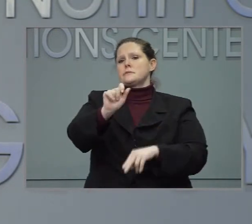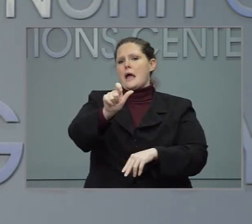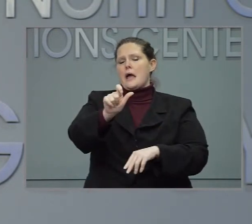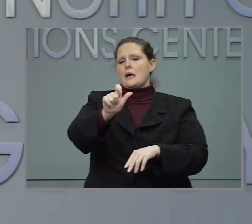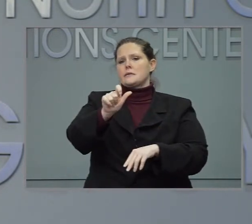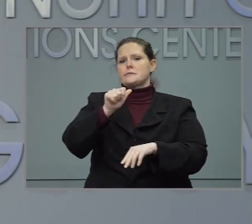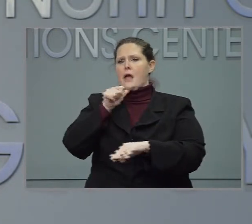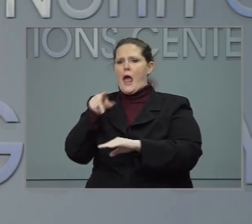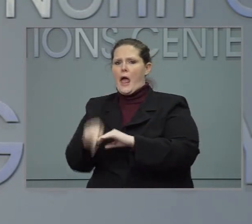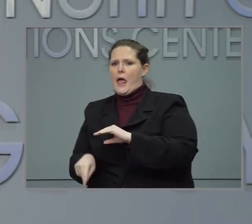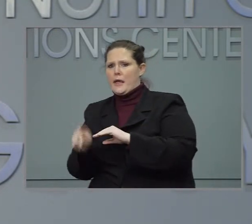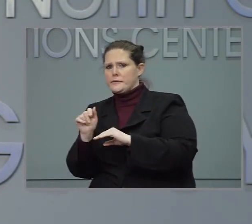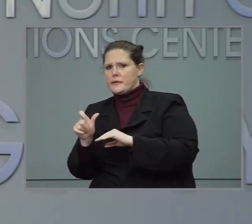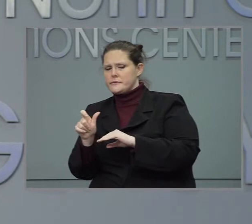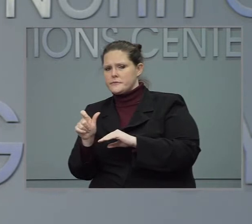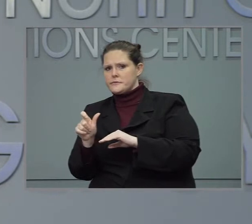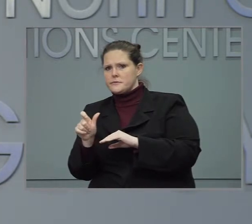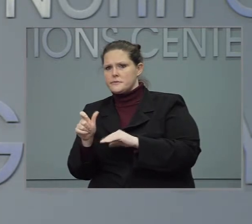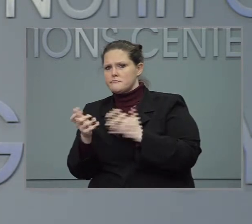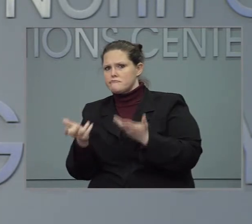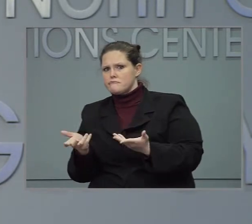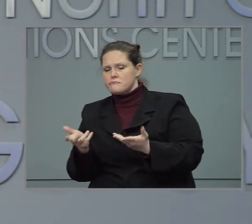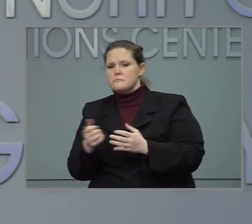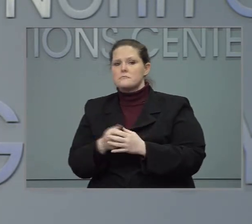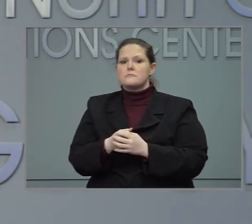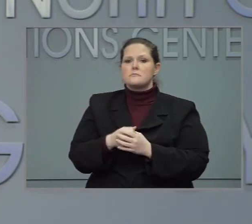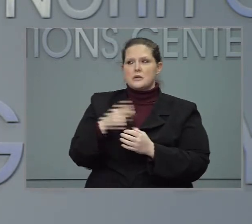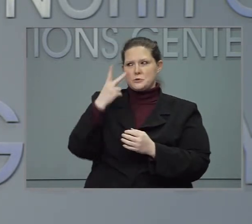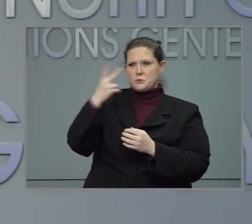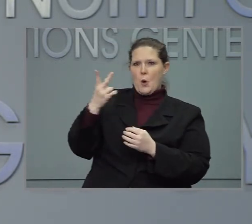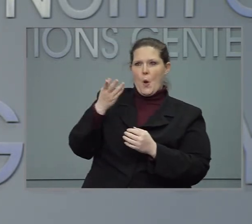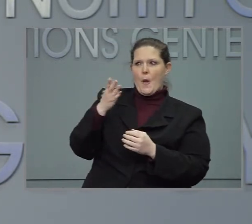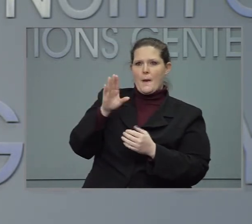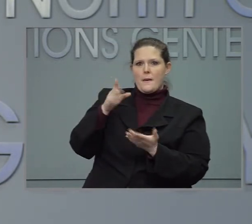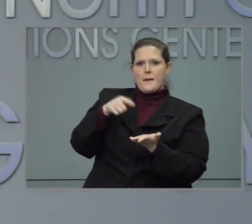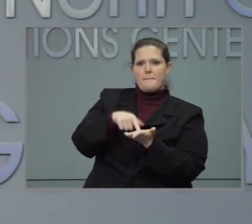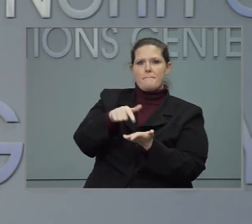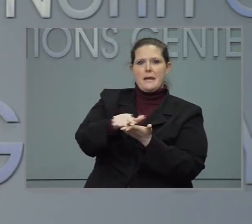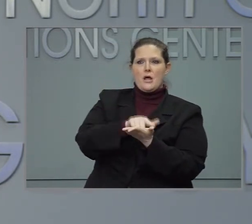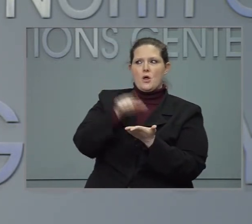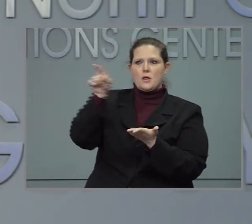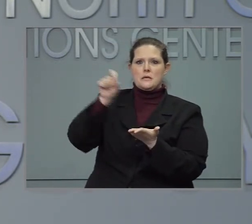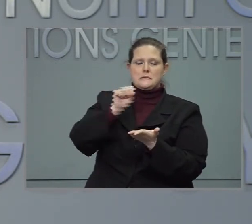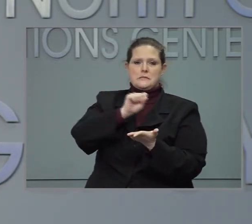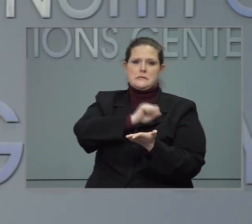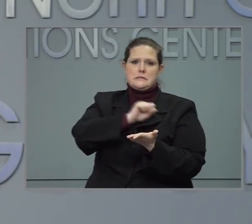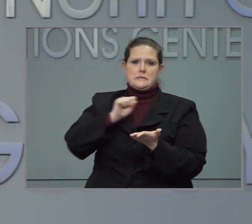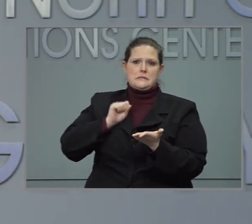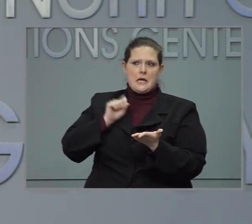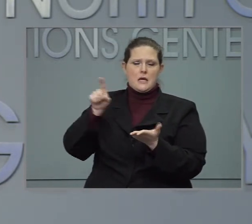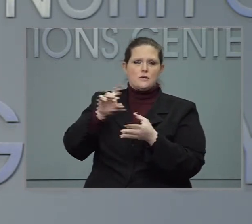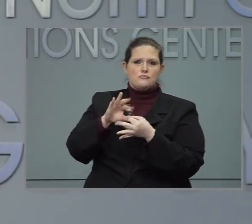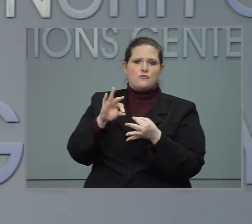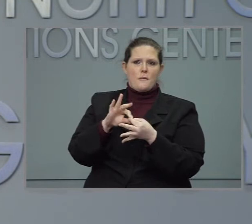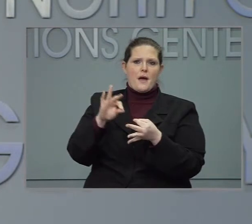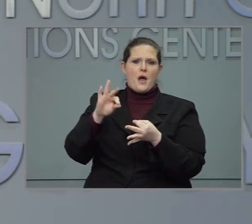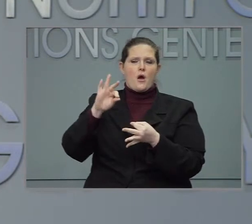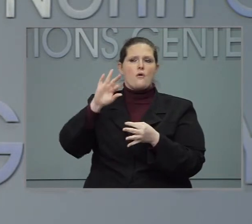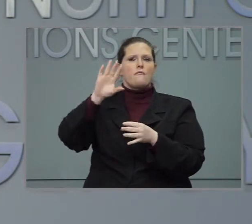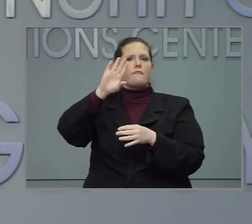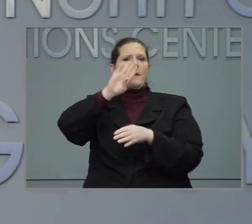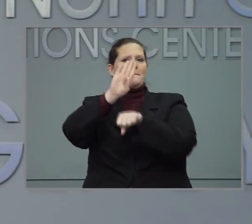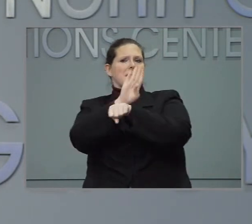taxes at all? There was a bill filed this week in the Senate to cut income taxes, corporate franchise taxes as